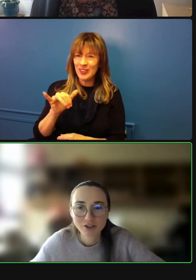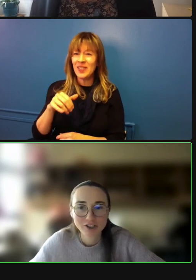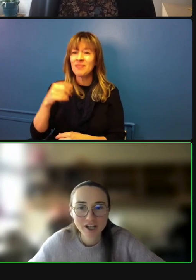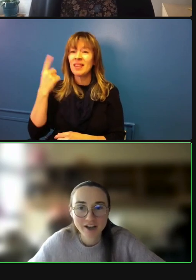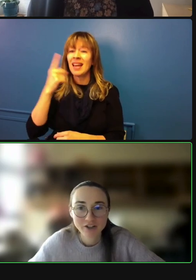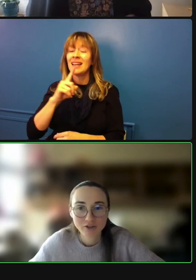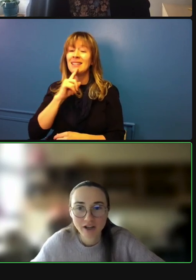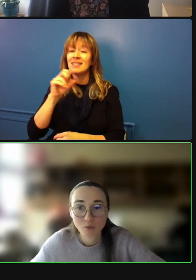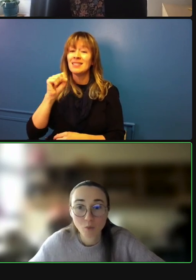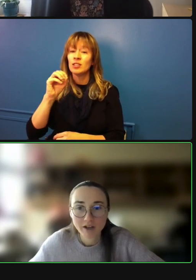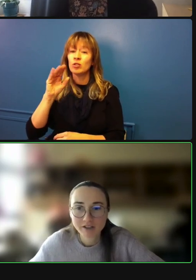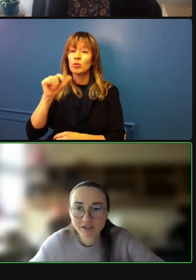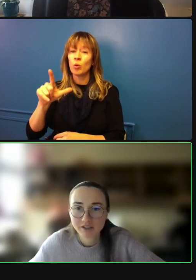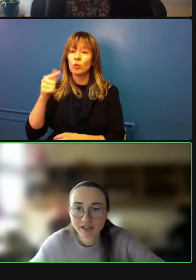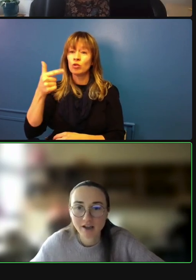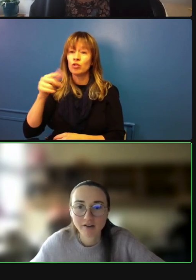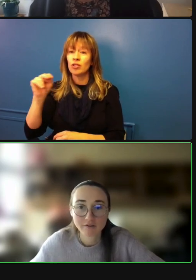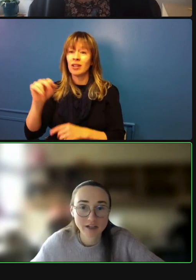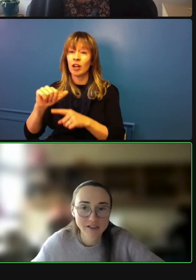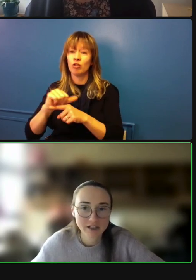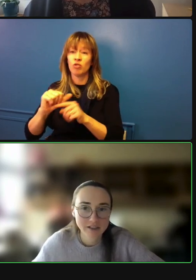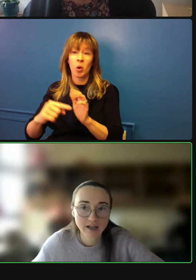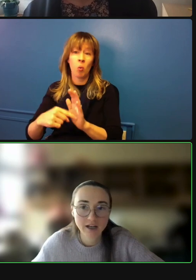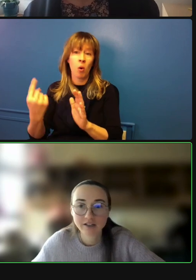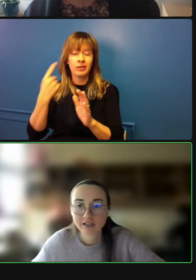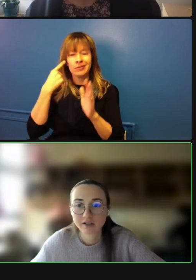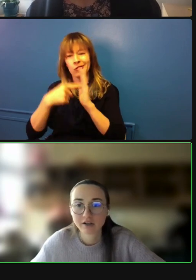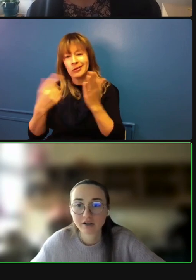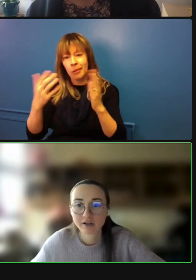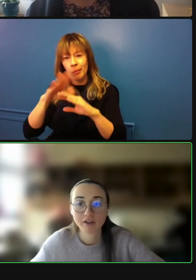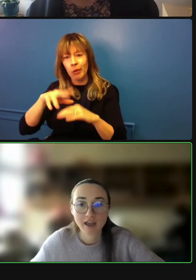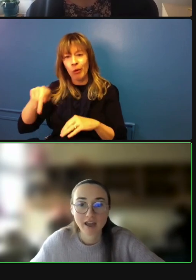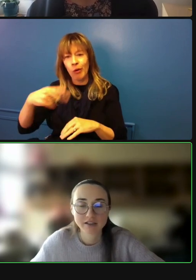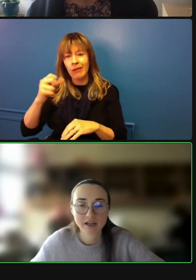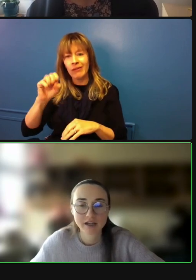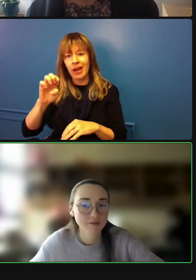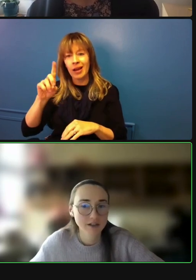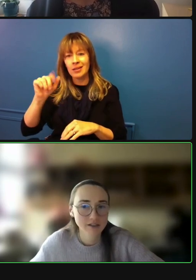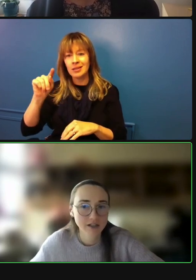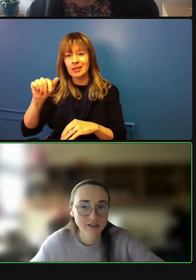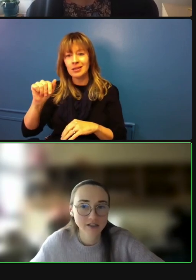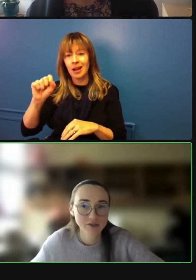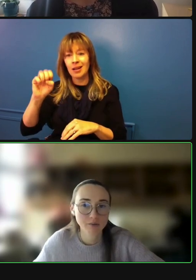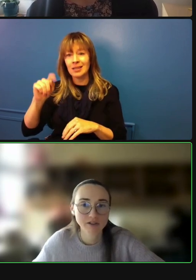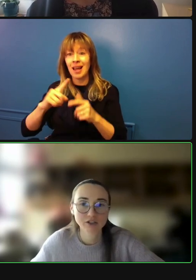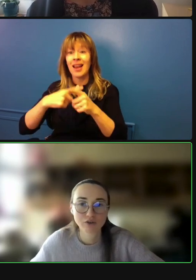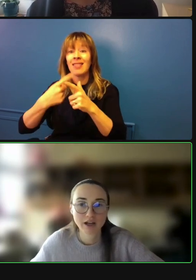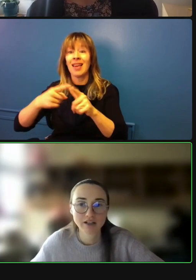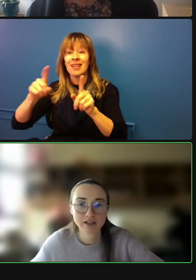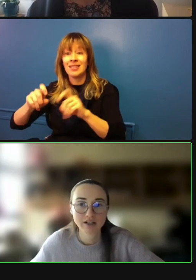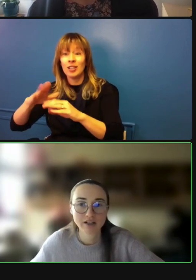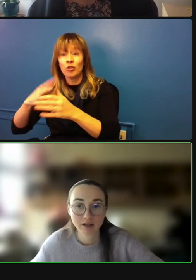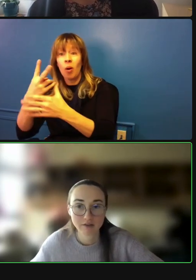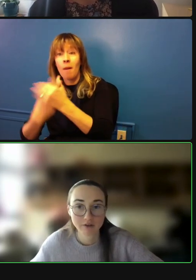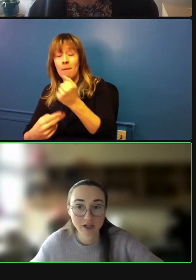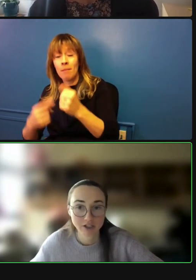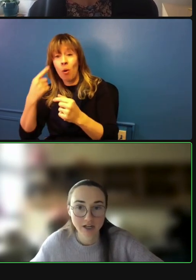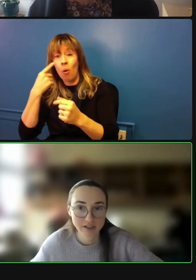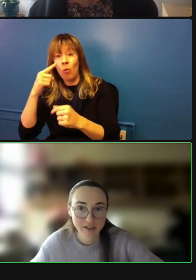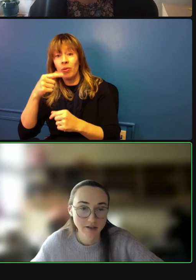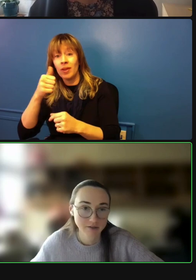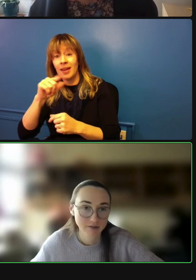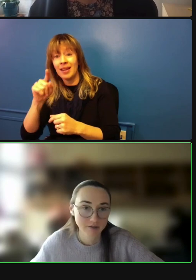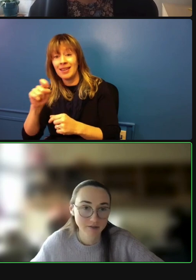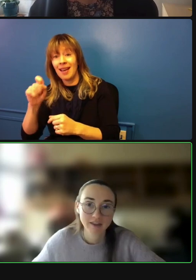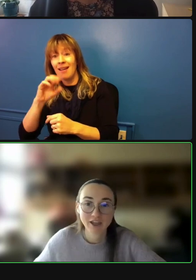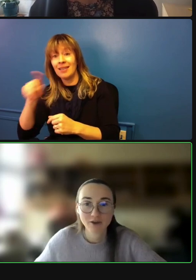the SocialGNN trained once, say on the phase data set, and tested on both the gaze and the phase data sets, or was it trained separately for each